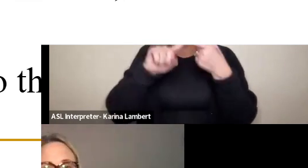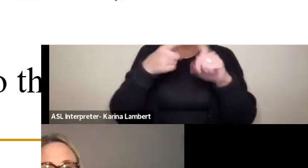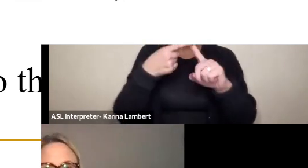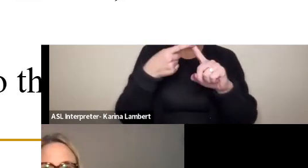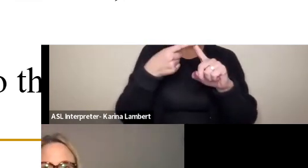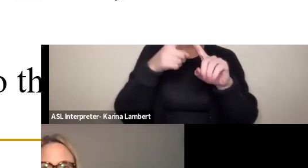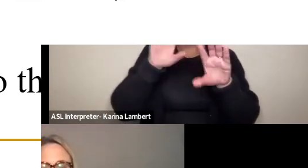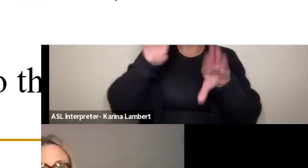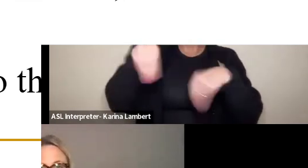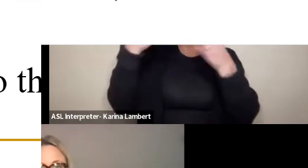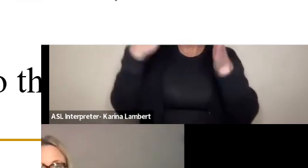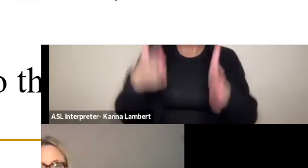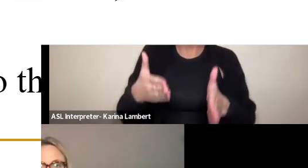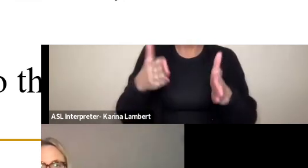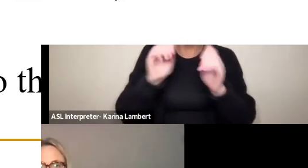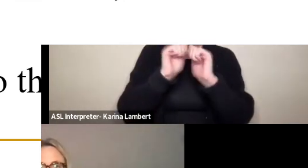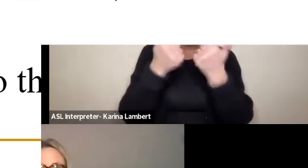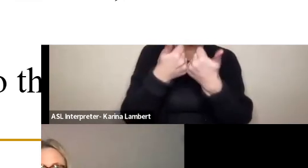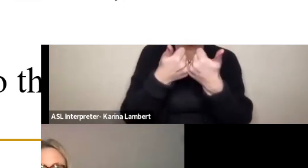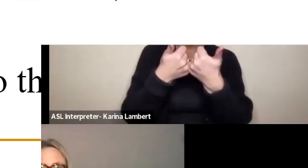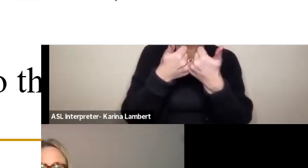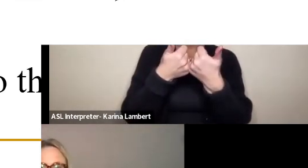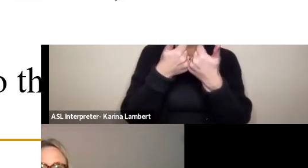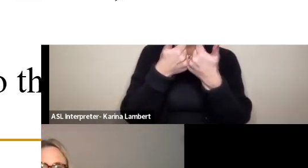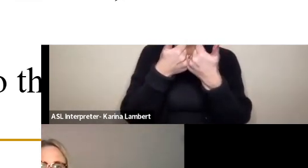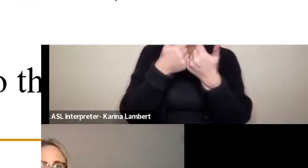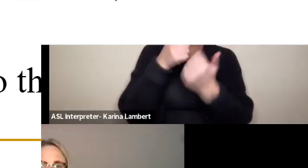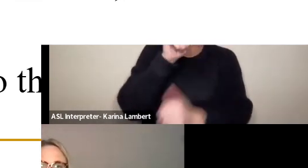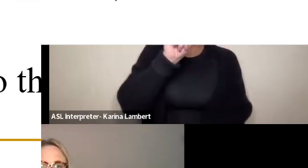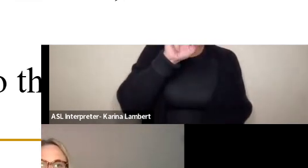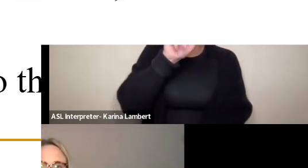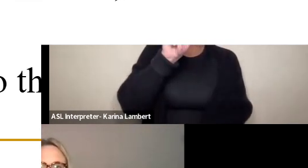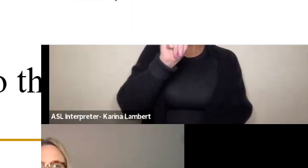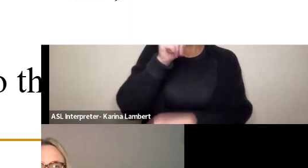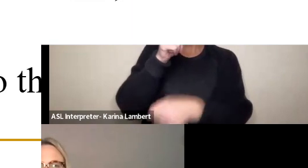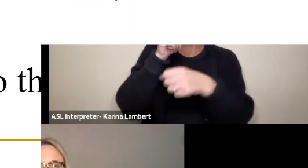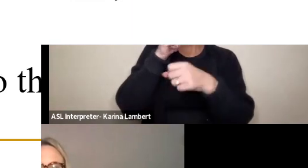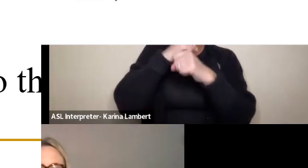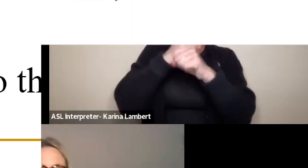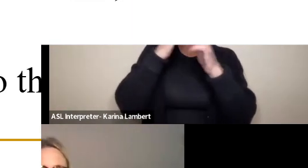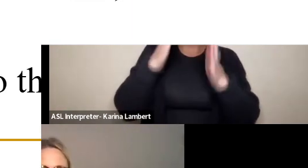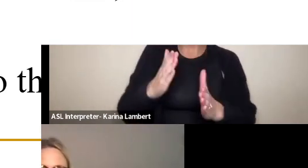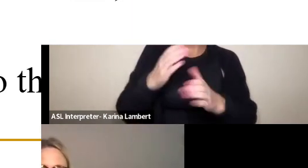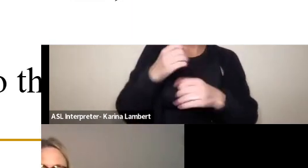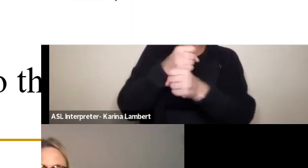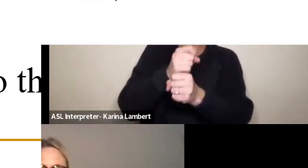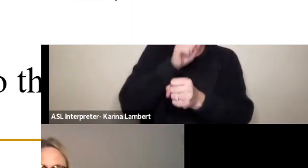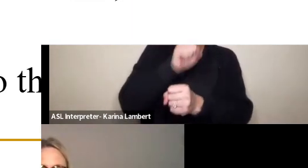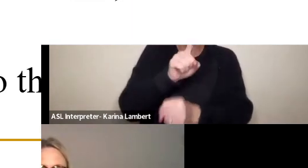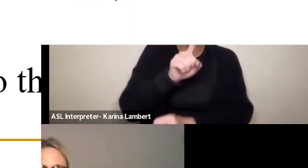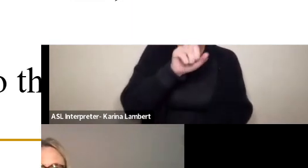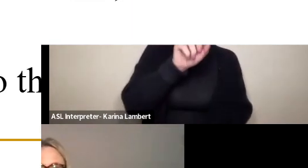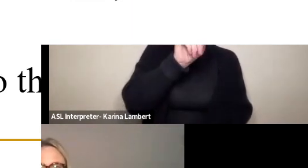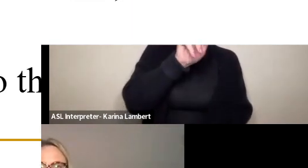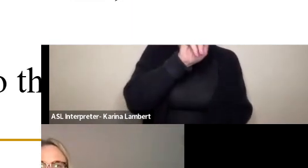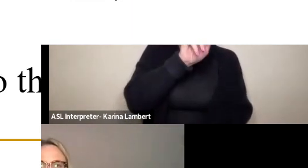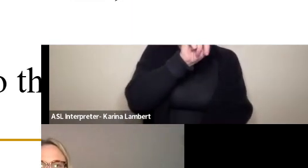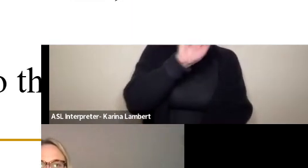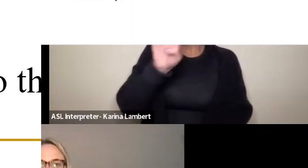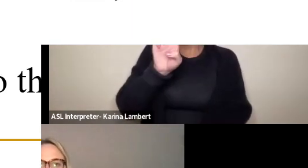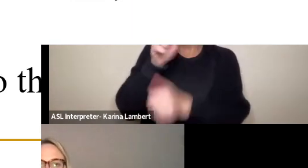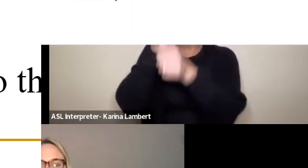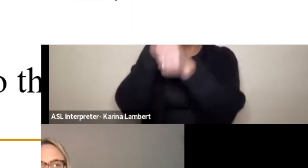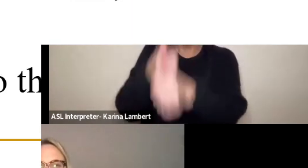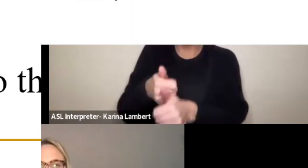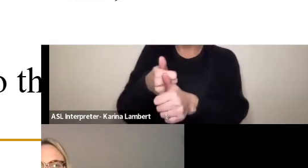provider agency. The trust protector ensures that the trustee